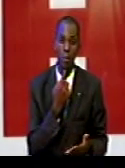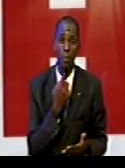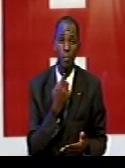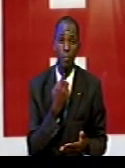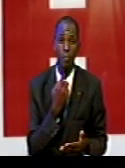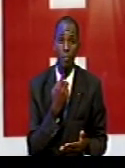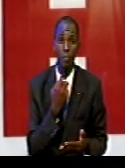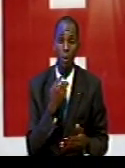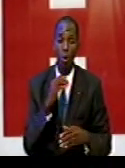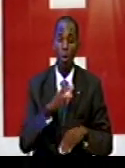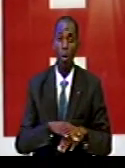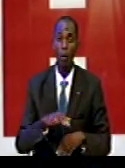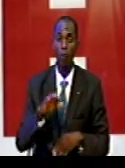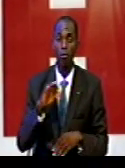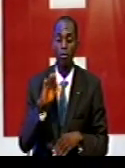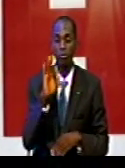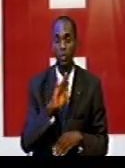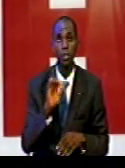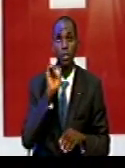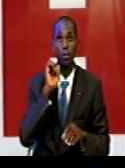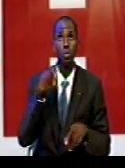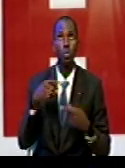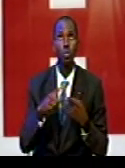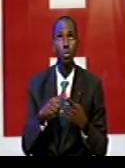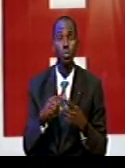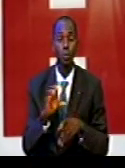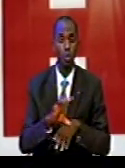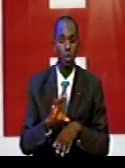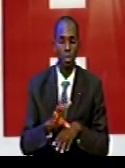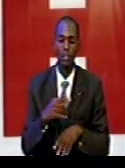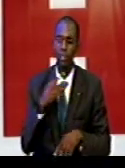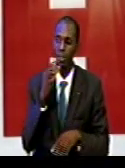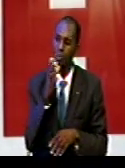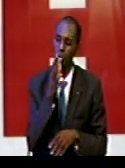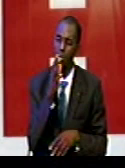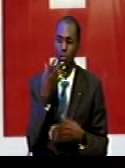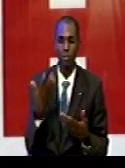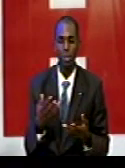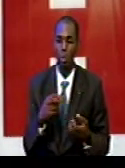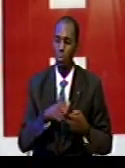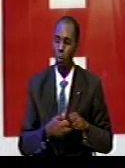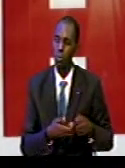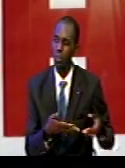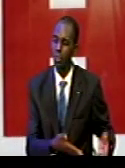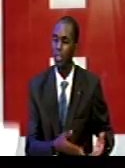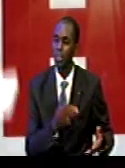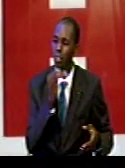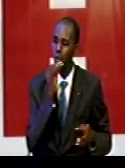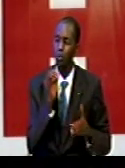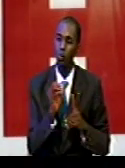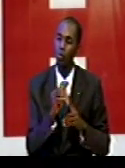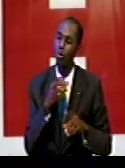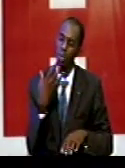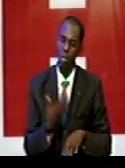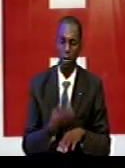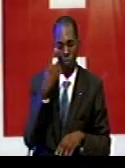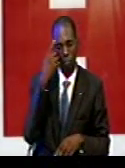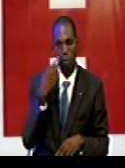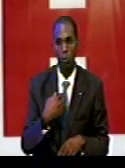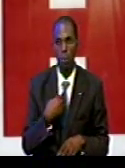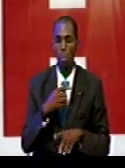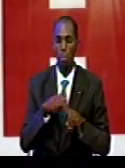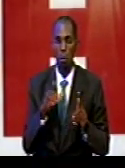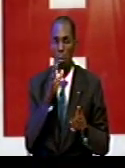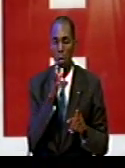thing will be paining me. On Friday, the problem started. When I was going to church, I told my mother, see, the problem is getting